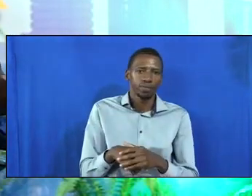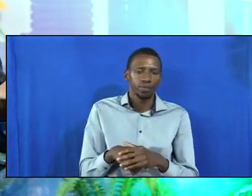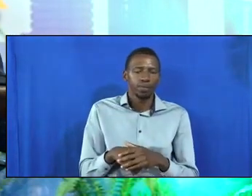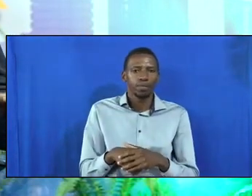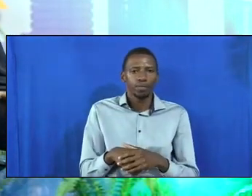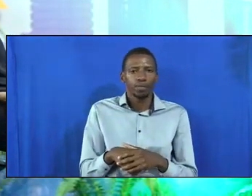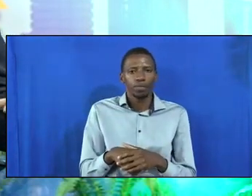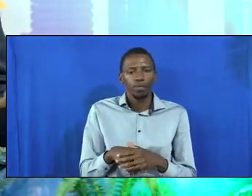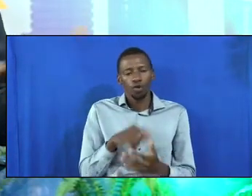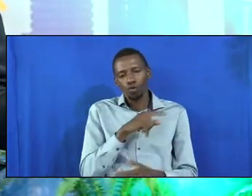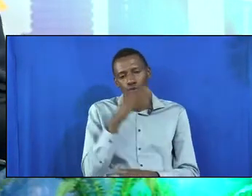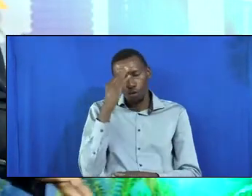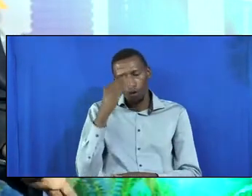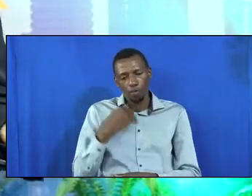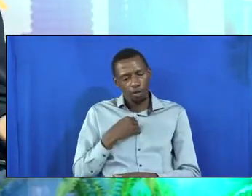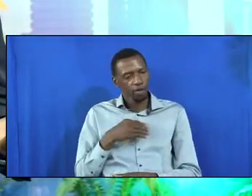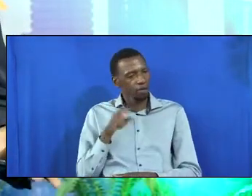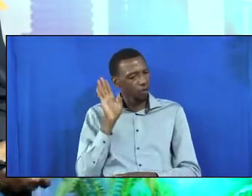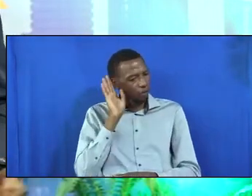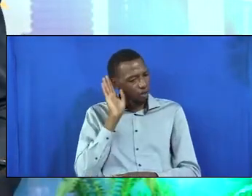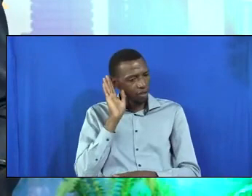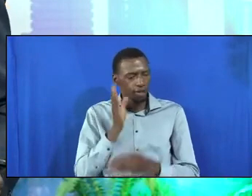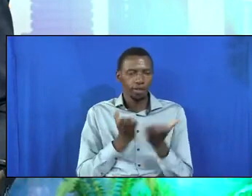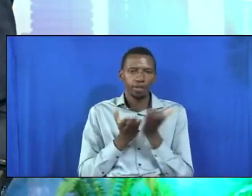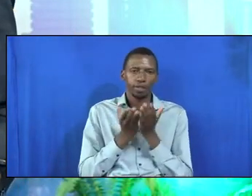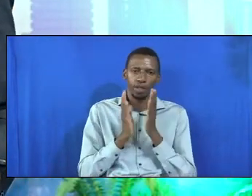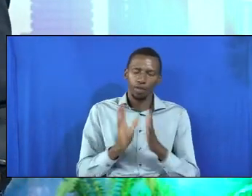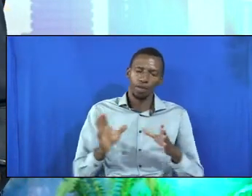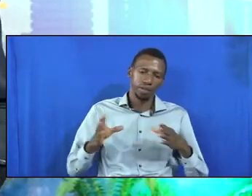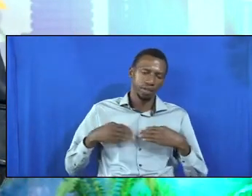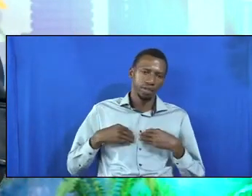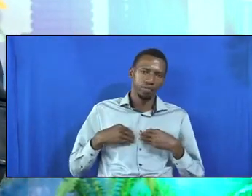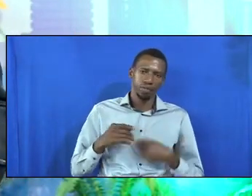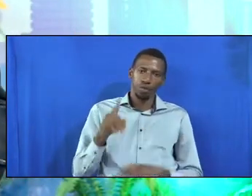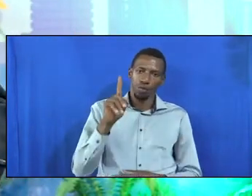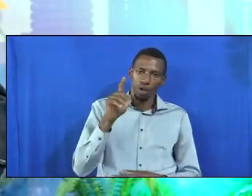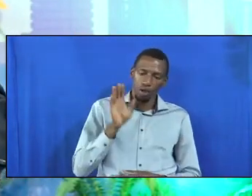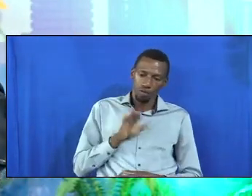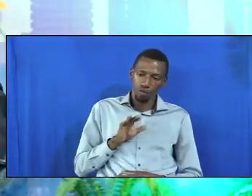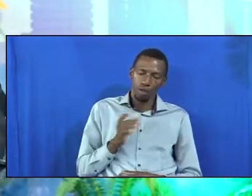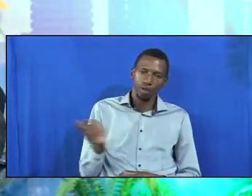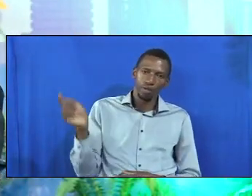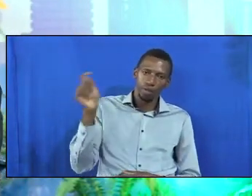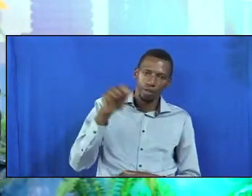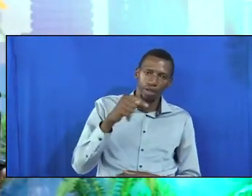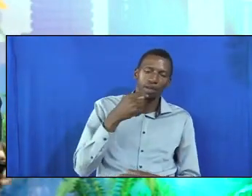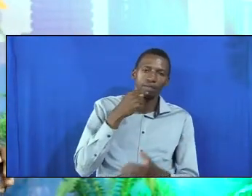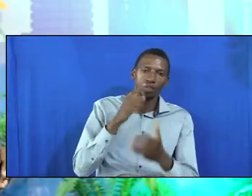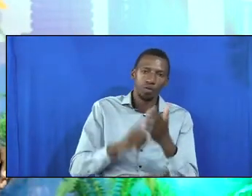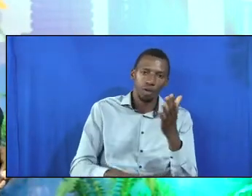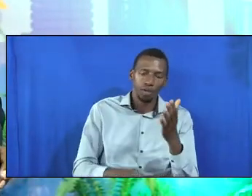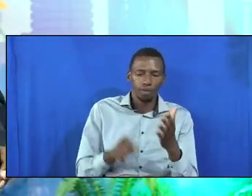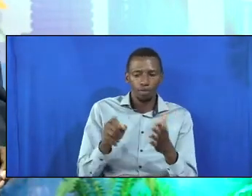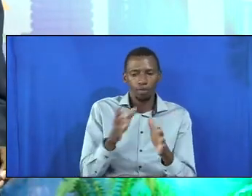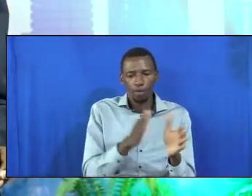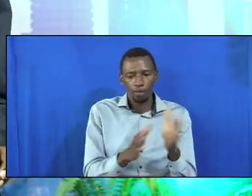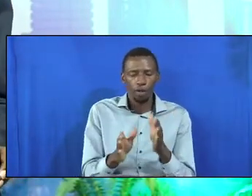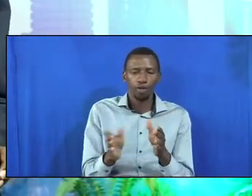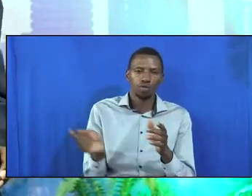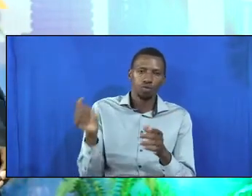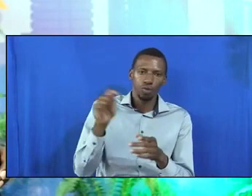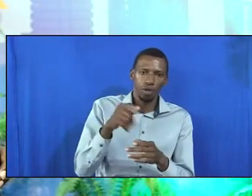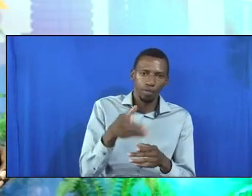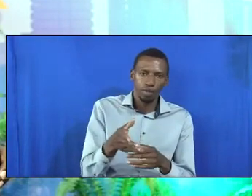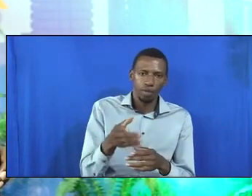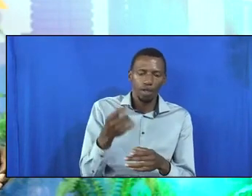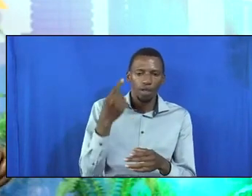but you know, as an obedient servant, I complied. Then one mama came and told me, I intend to be there in the night vigil, and I'm